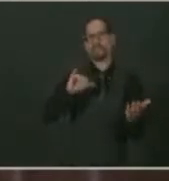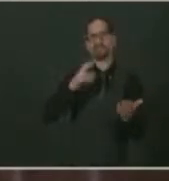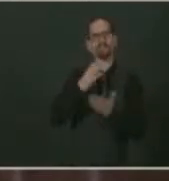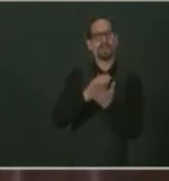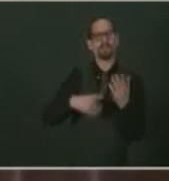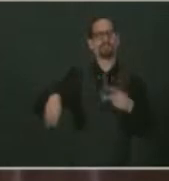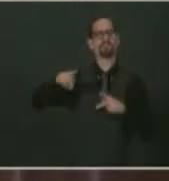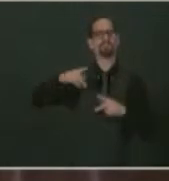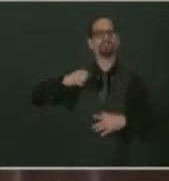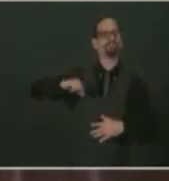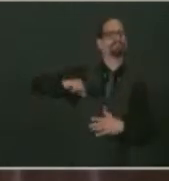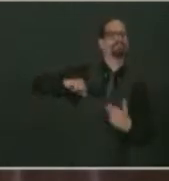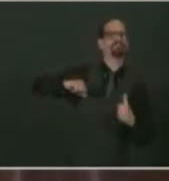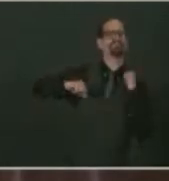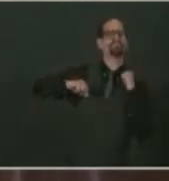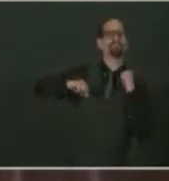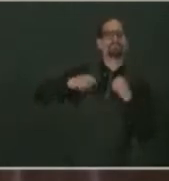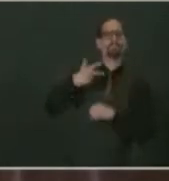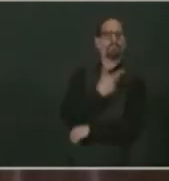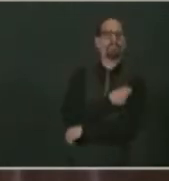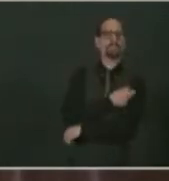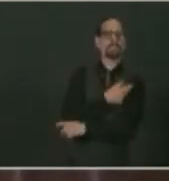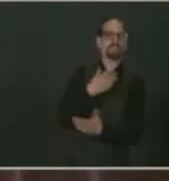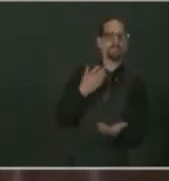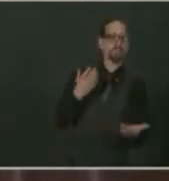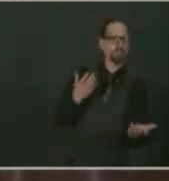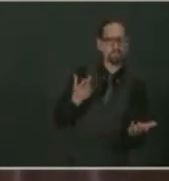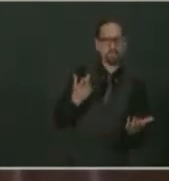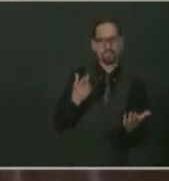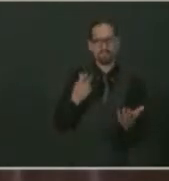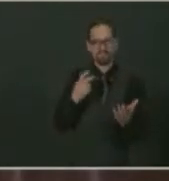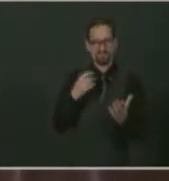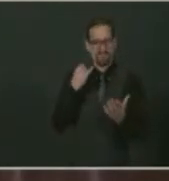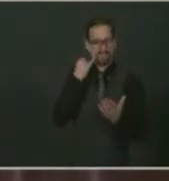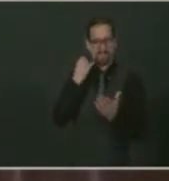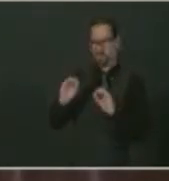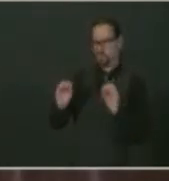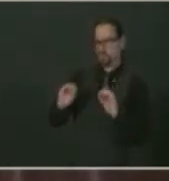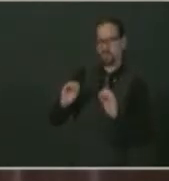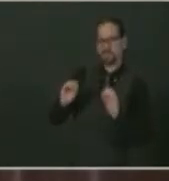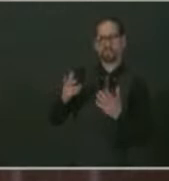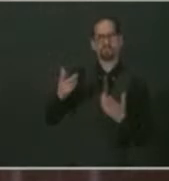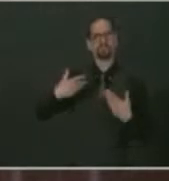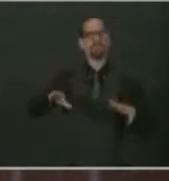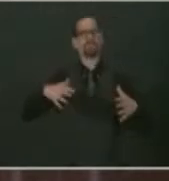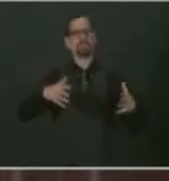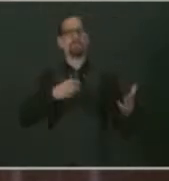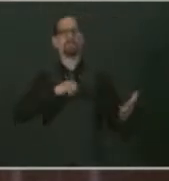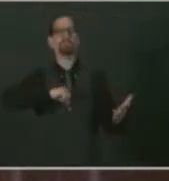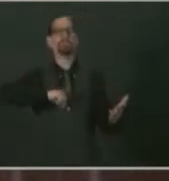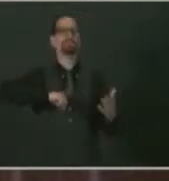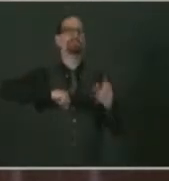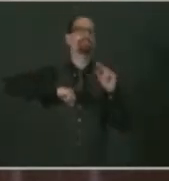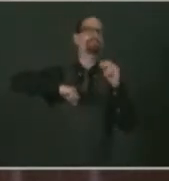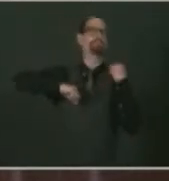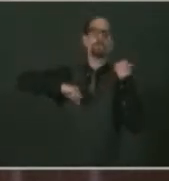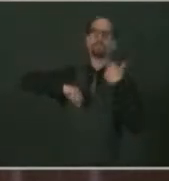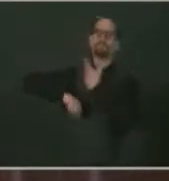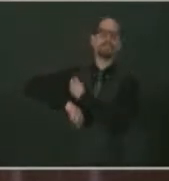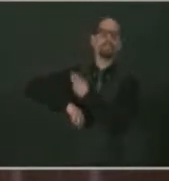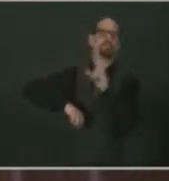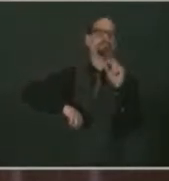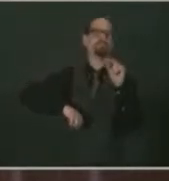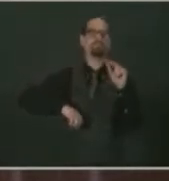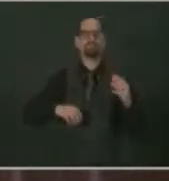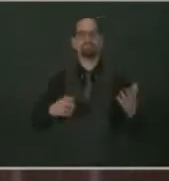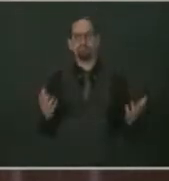vaccine? And is the demand not there, or what are you seeing? Because in just talking to people in the community, there's surprisingly a